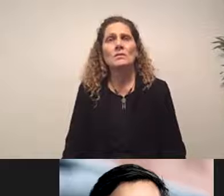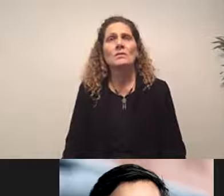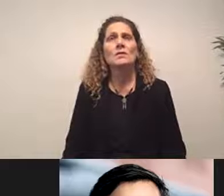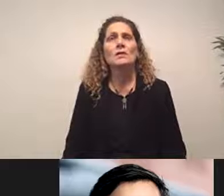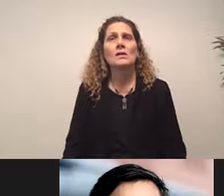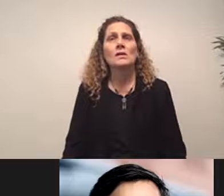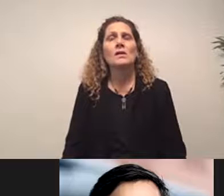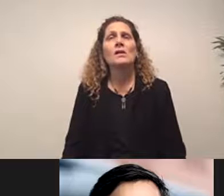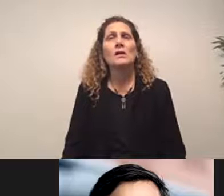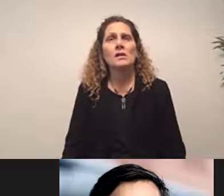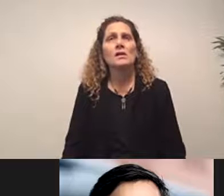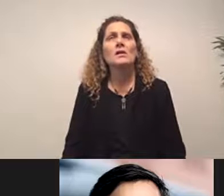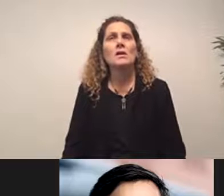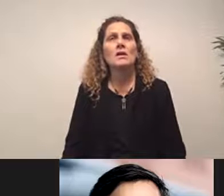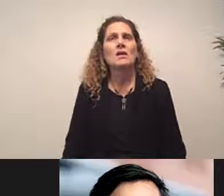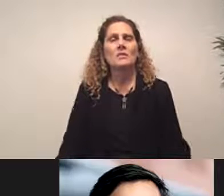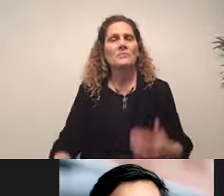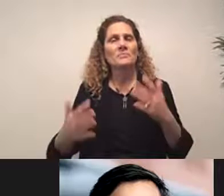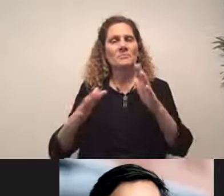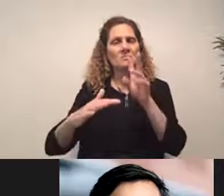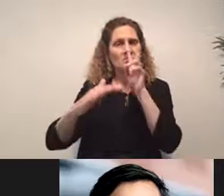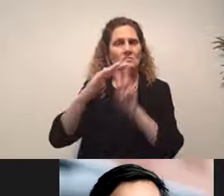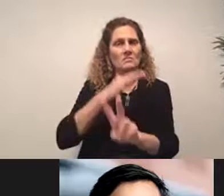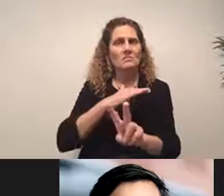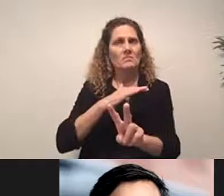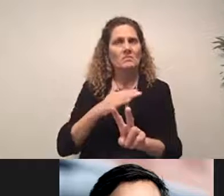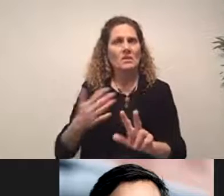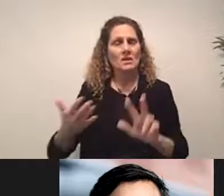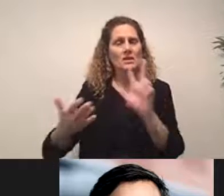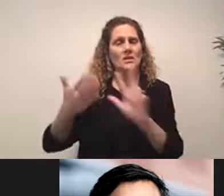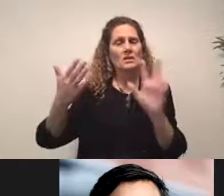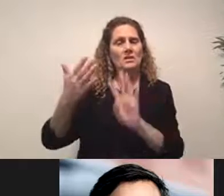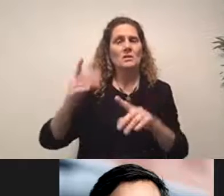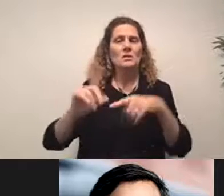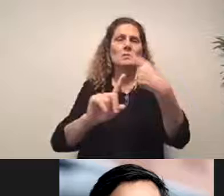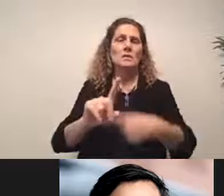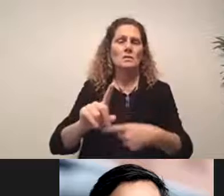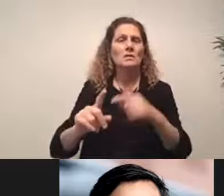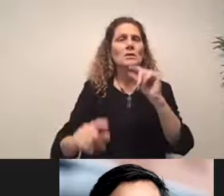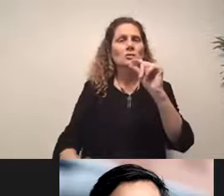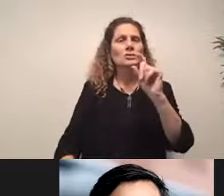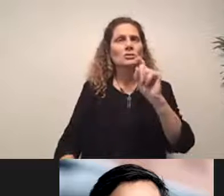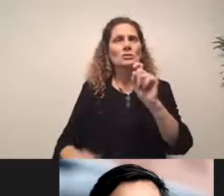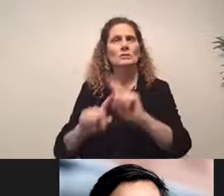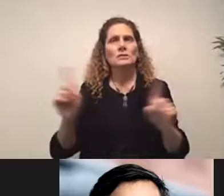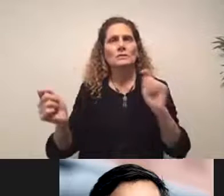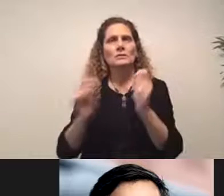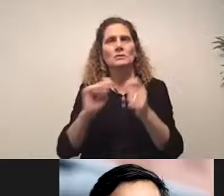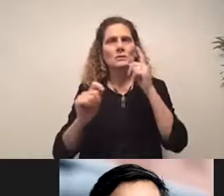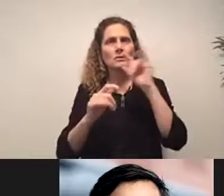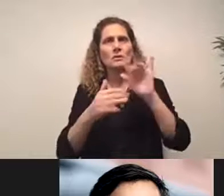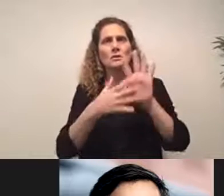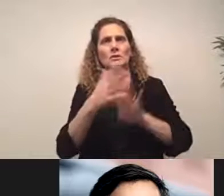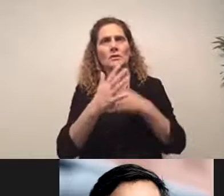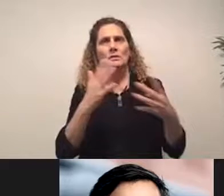Weston did a great job of talking about priority groups and really working to assure everybody that vaccine will become available. We just need